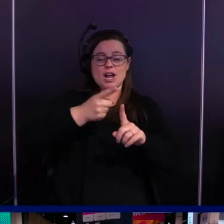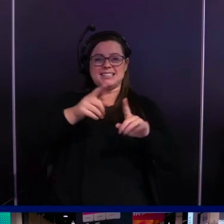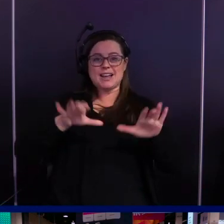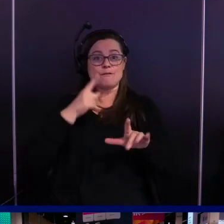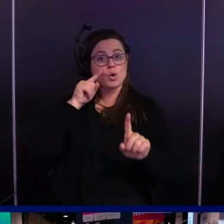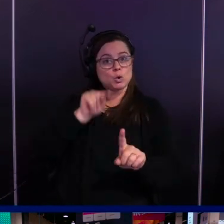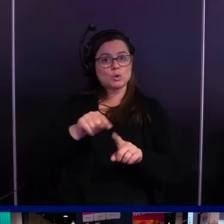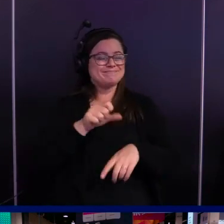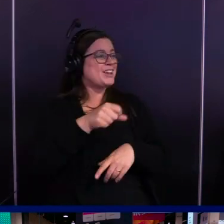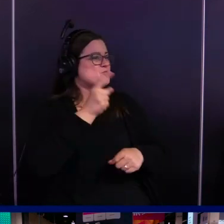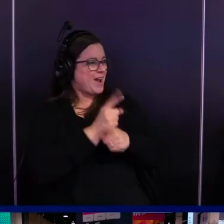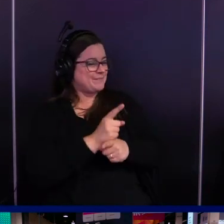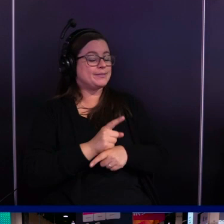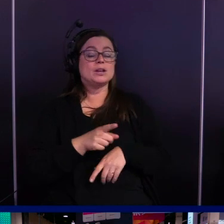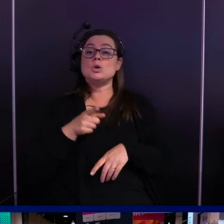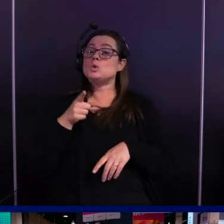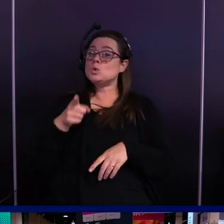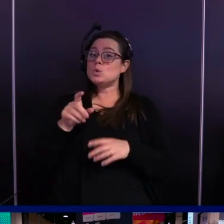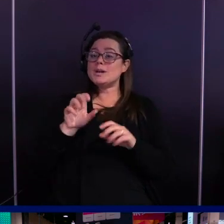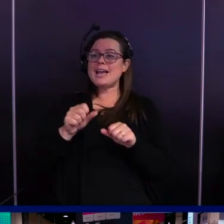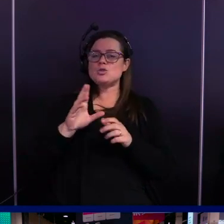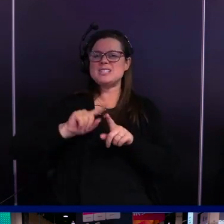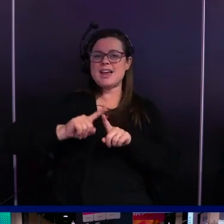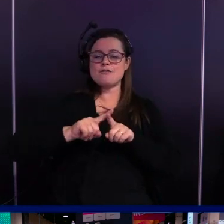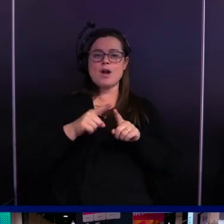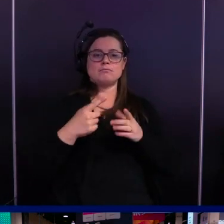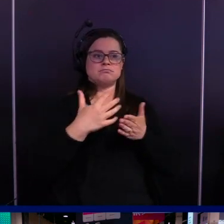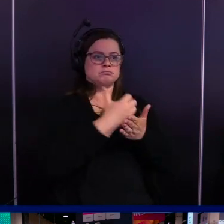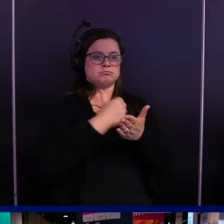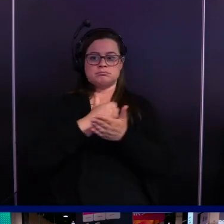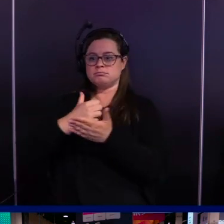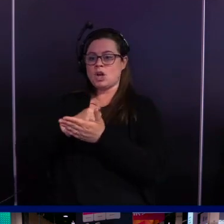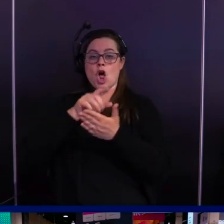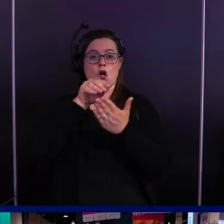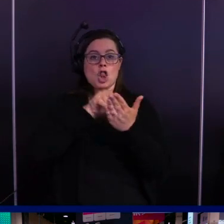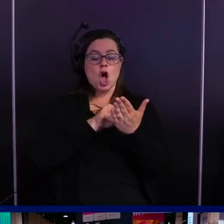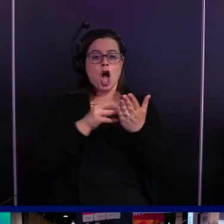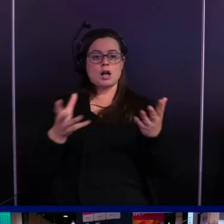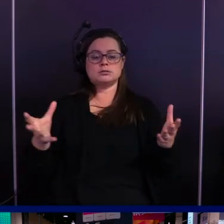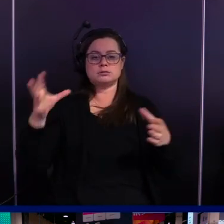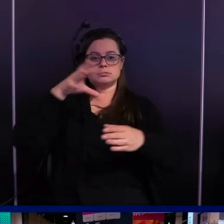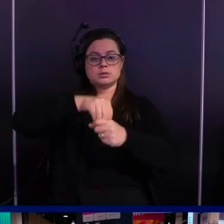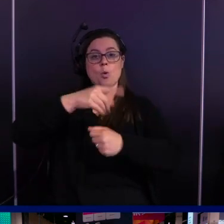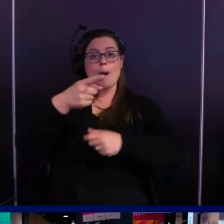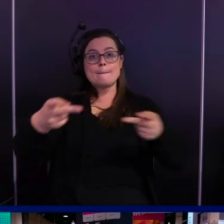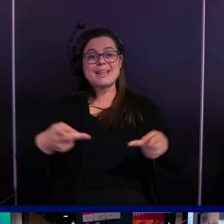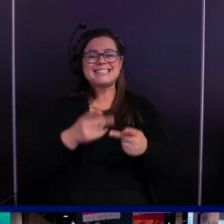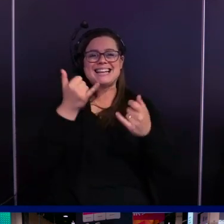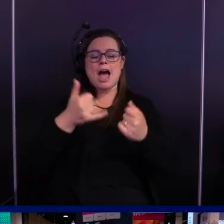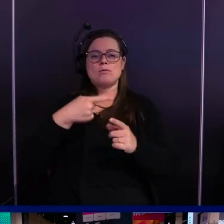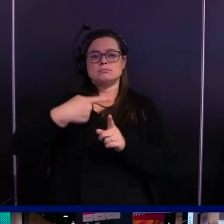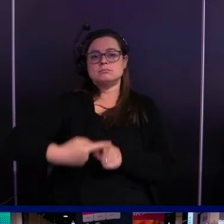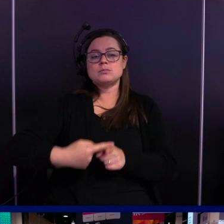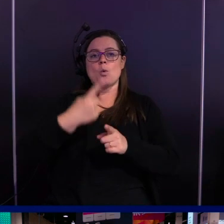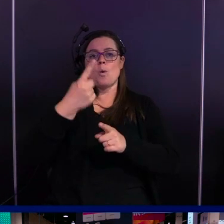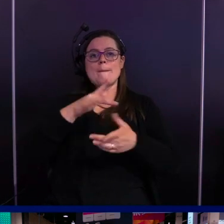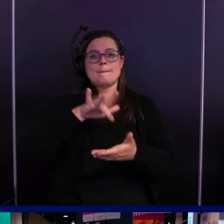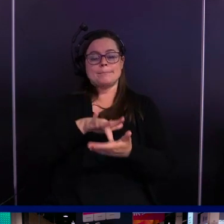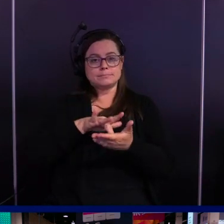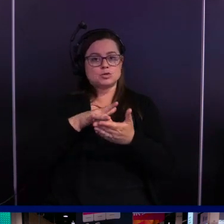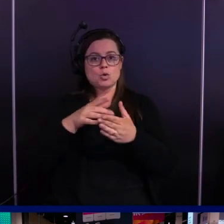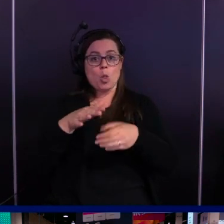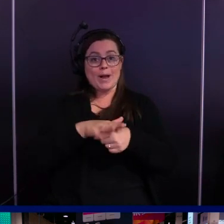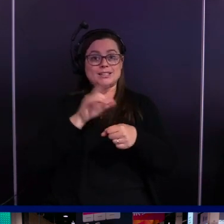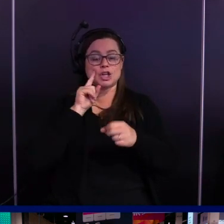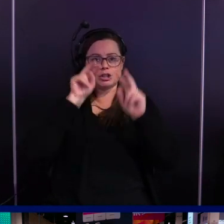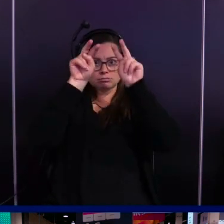you. Yes, exactly. So you can take your different sources of logs and put it all in one place, and now you have a central location to look at logs for the first time, right?